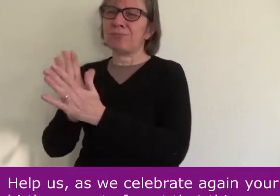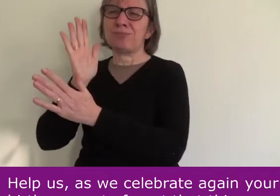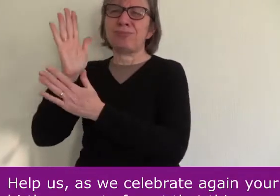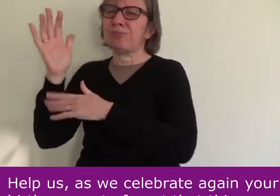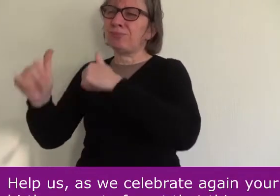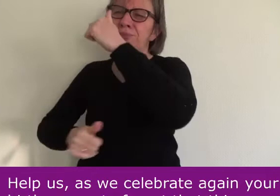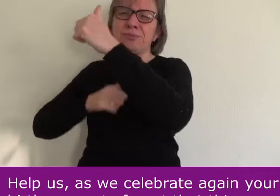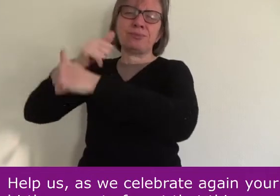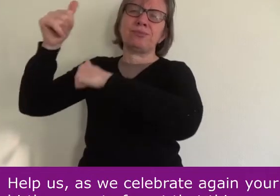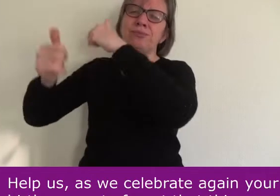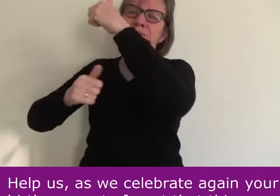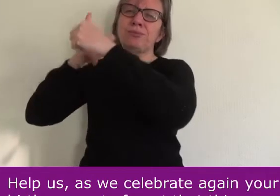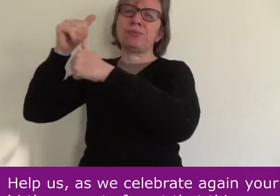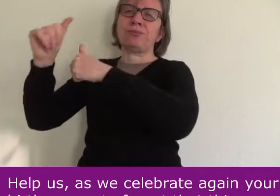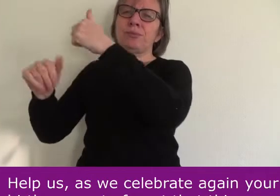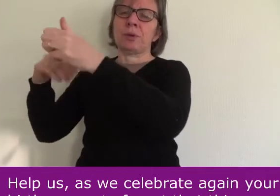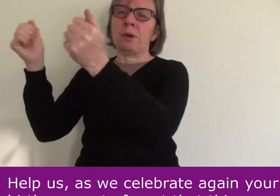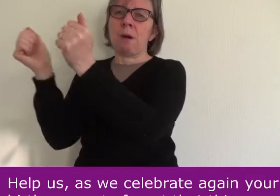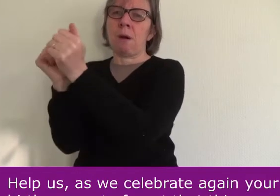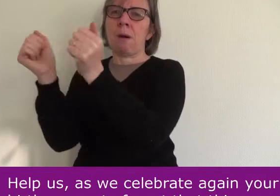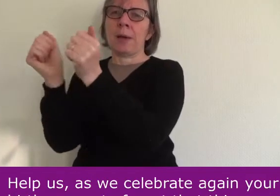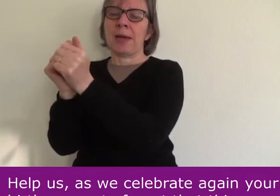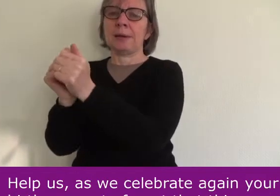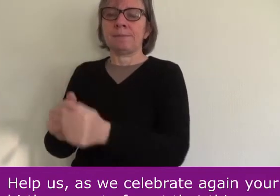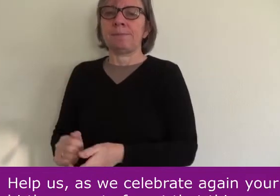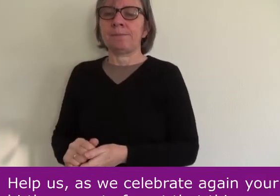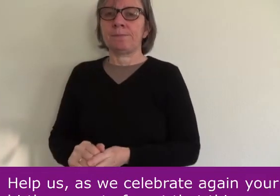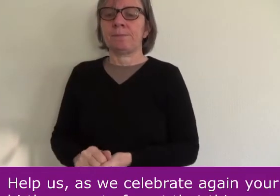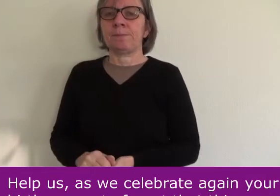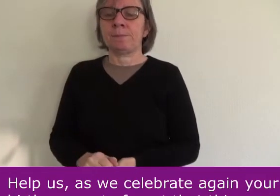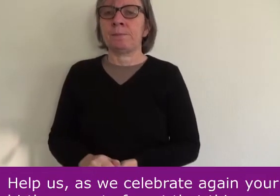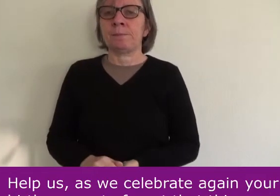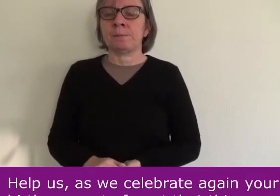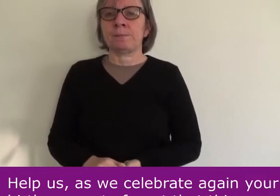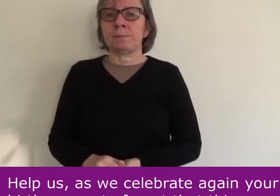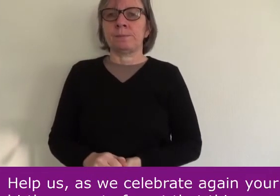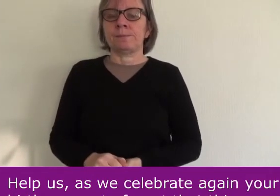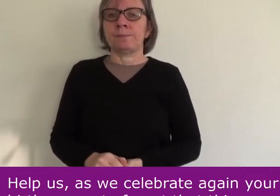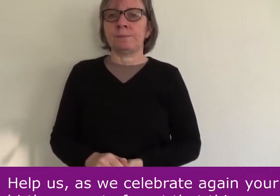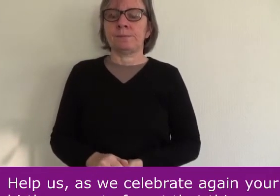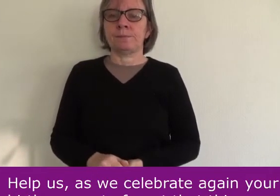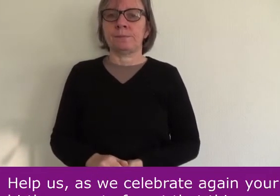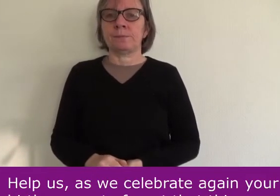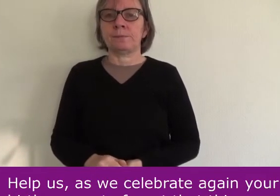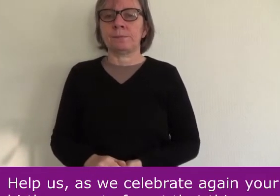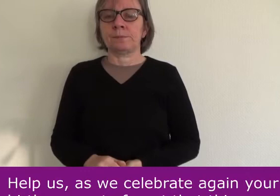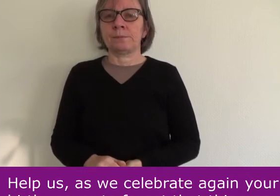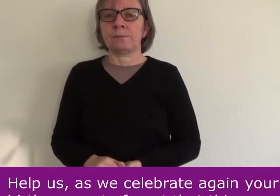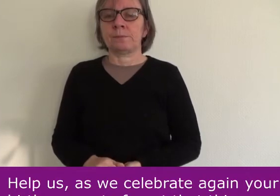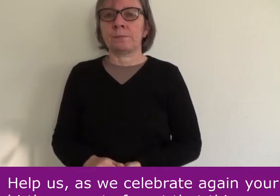day our joyful worship in grateful praise. Amen.